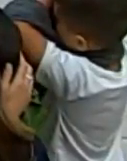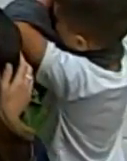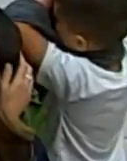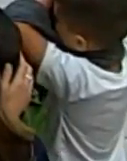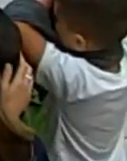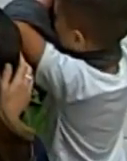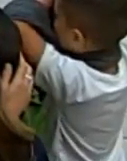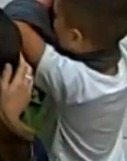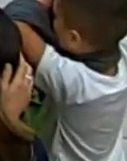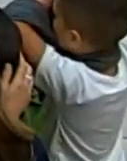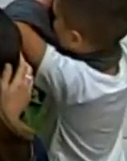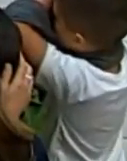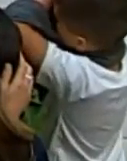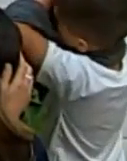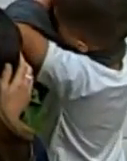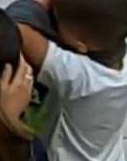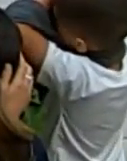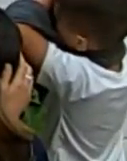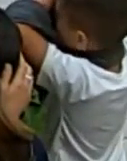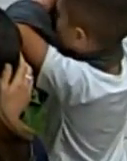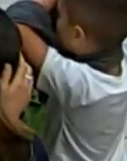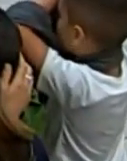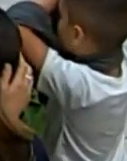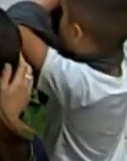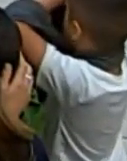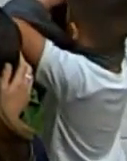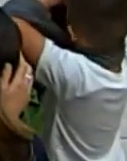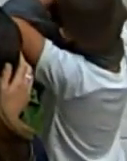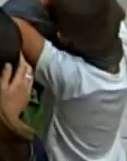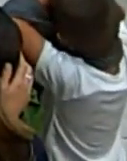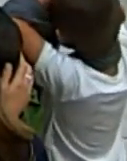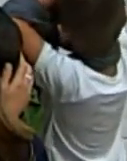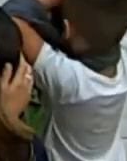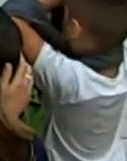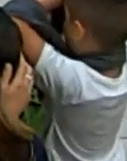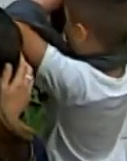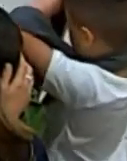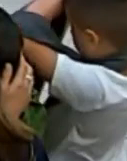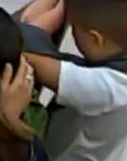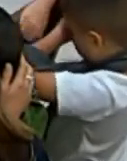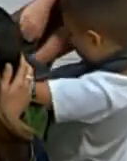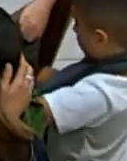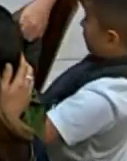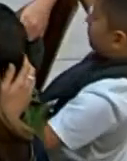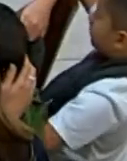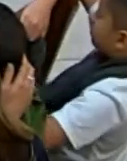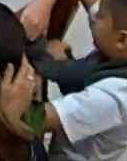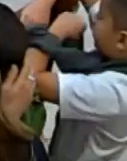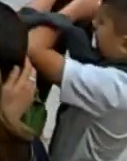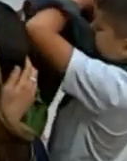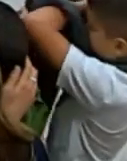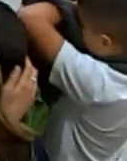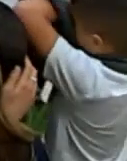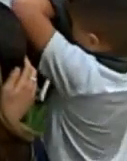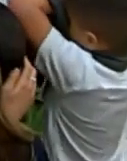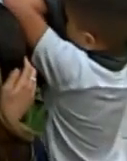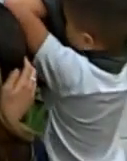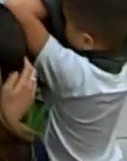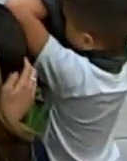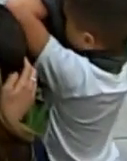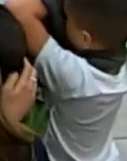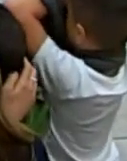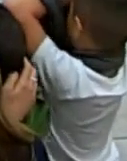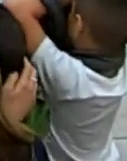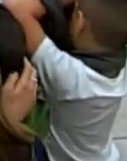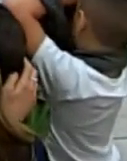hands over your children, over your intermediates, adolescents. Protect them, Lord, each and every day